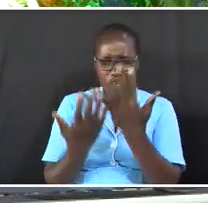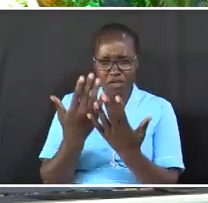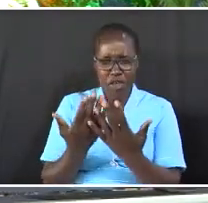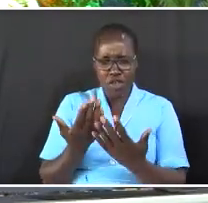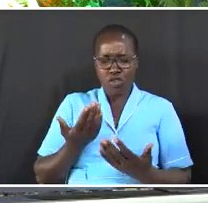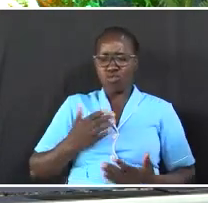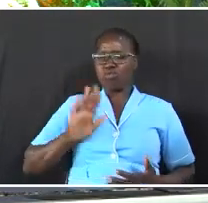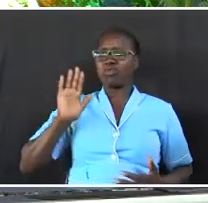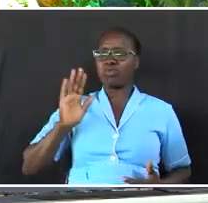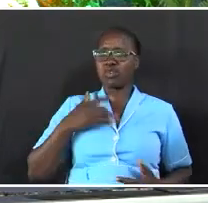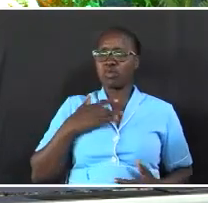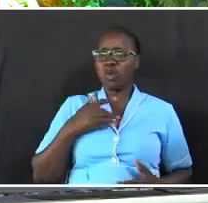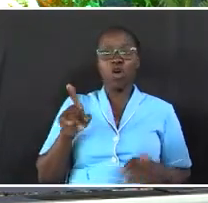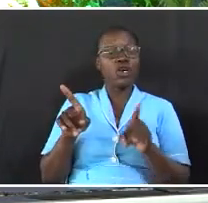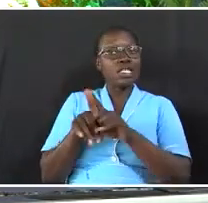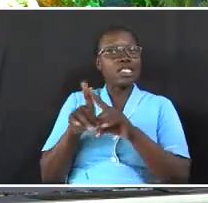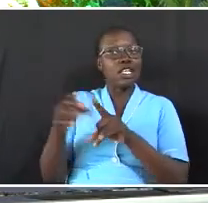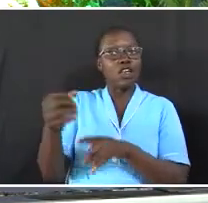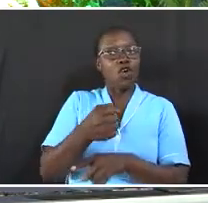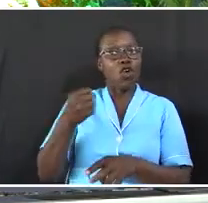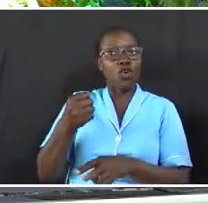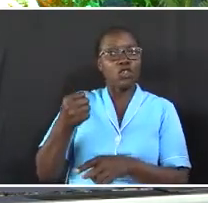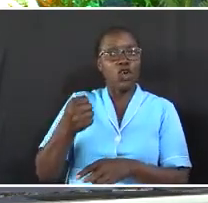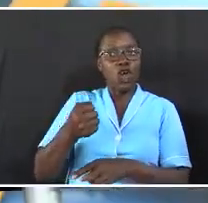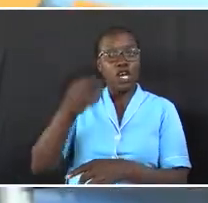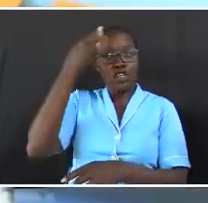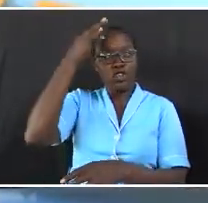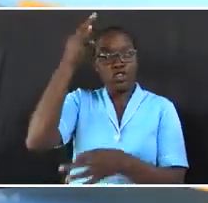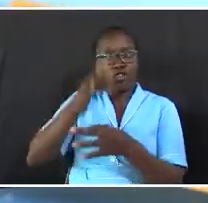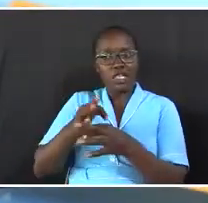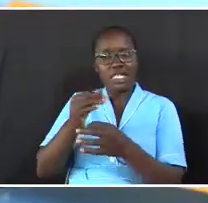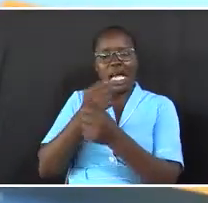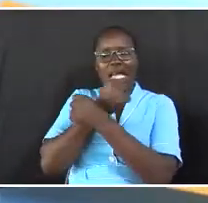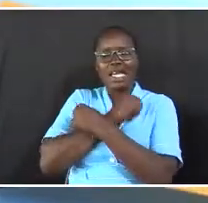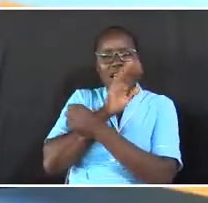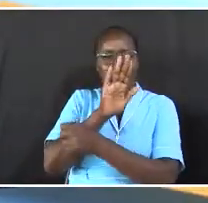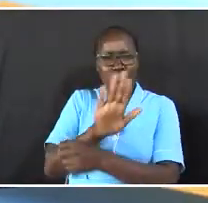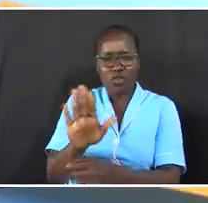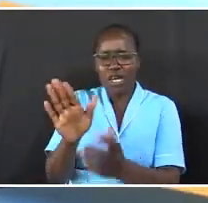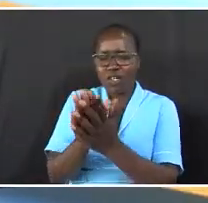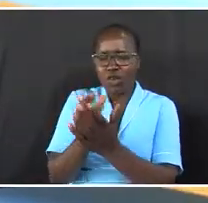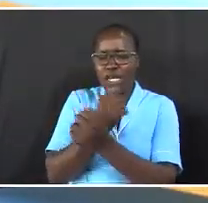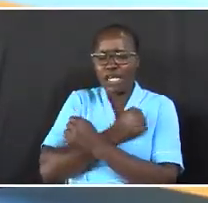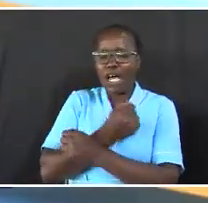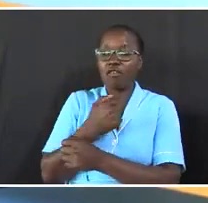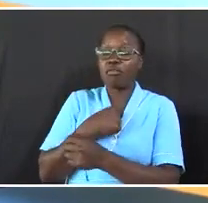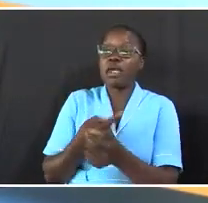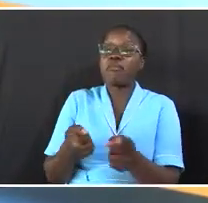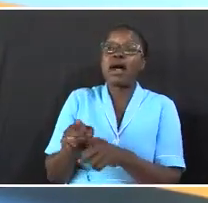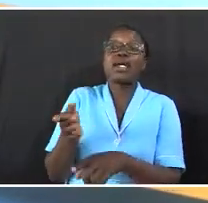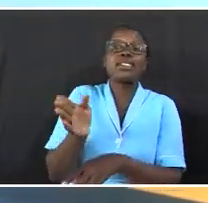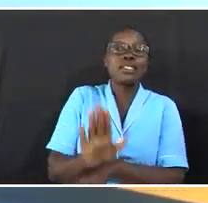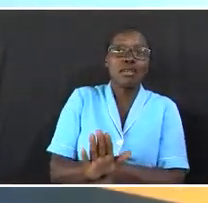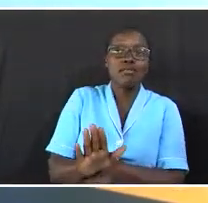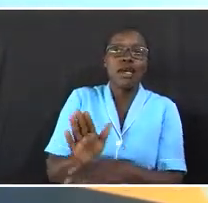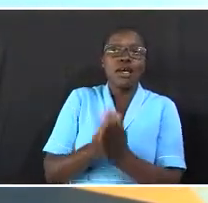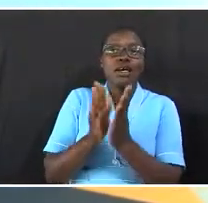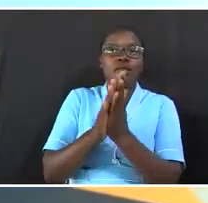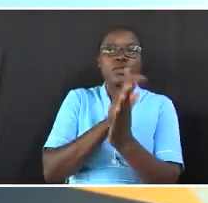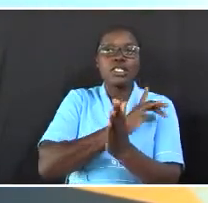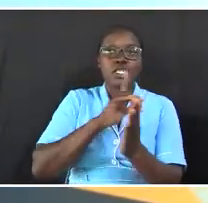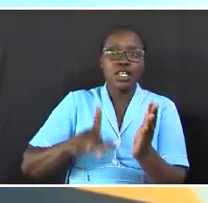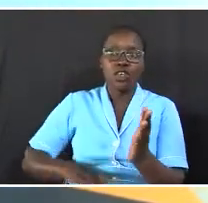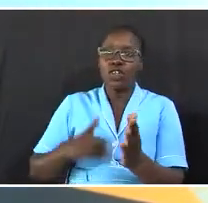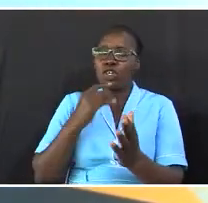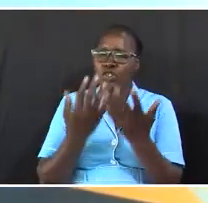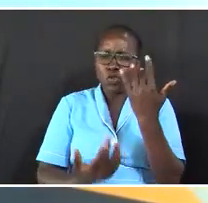or do you still hold on to the very fact that I love you and you can love me back? Praise the Lord. And so the